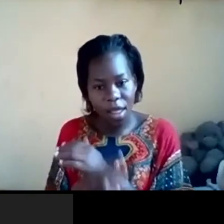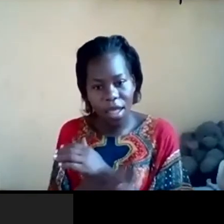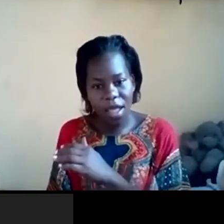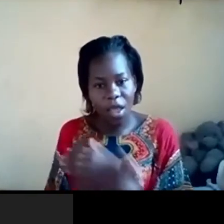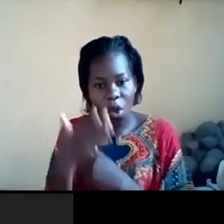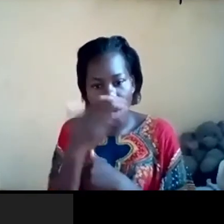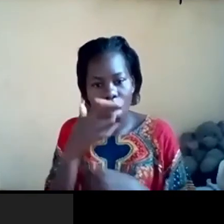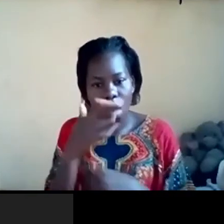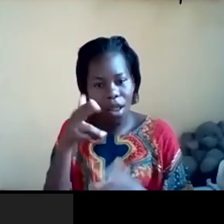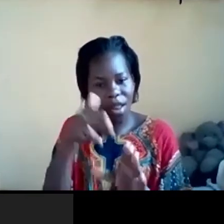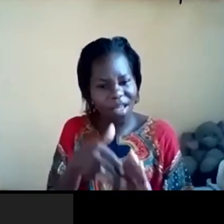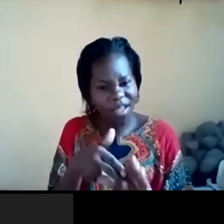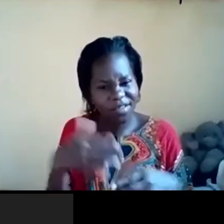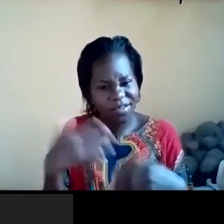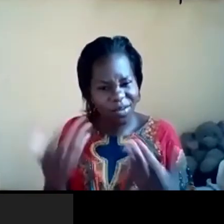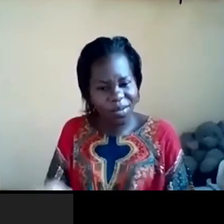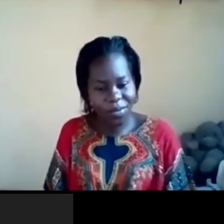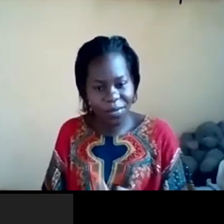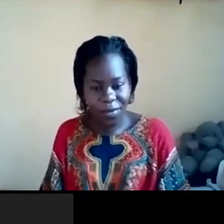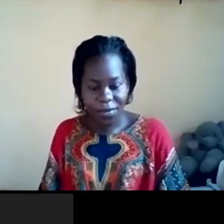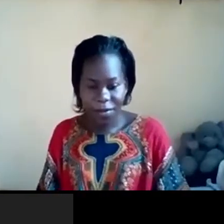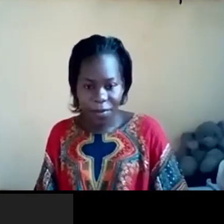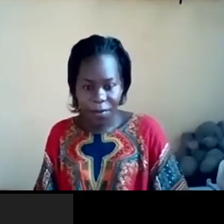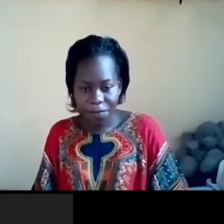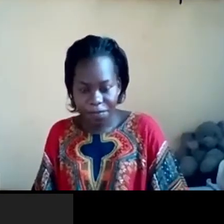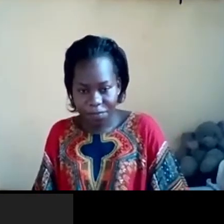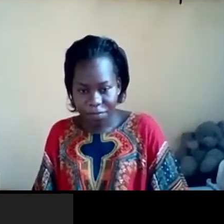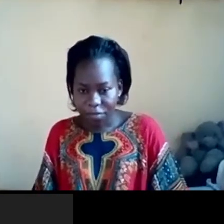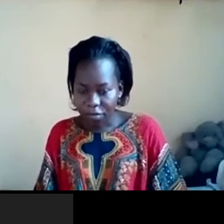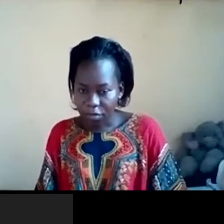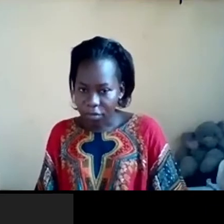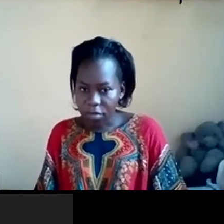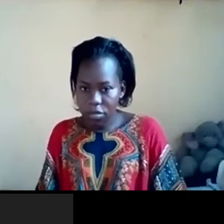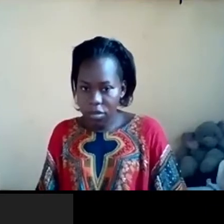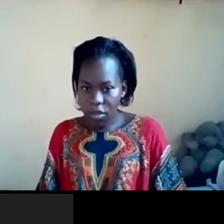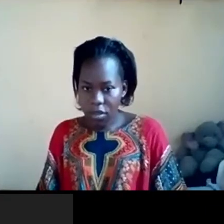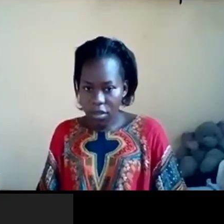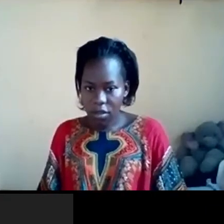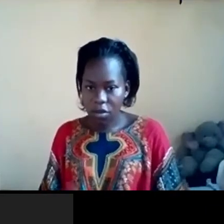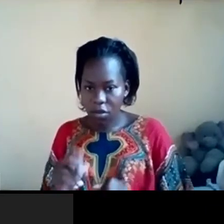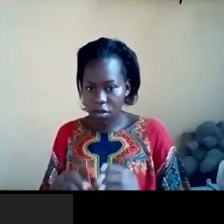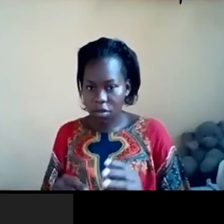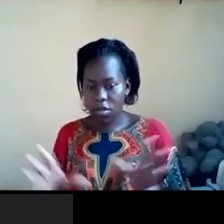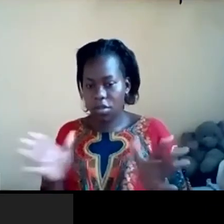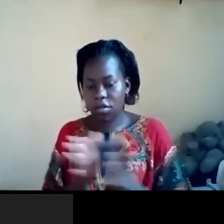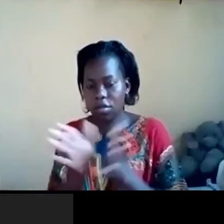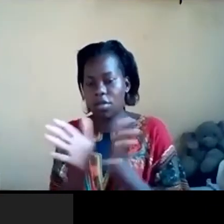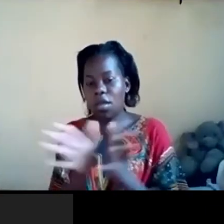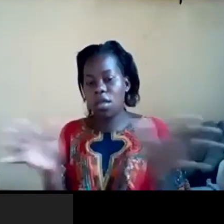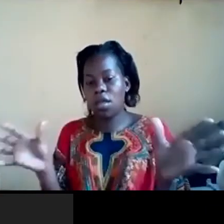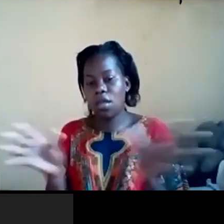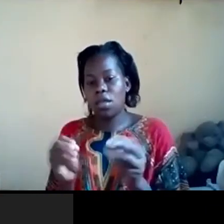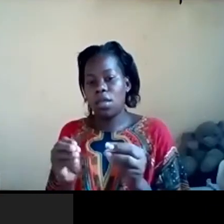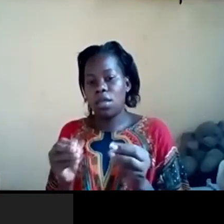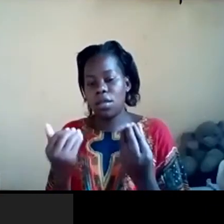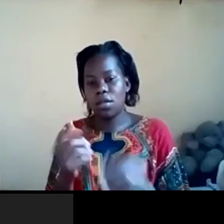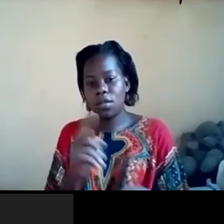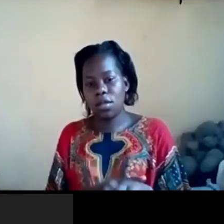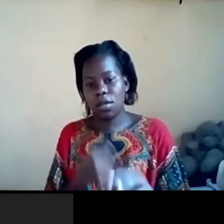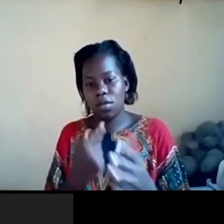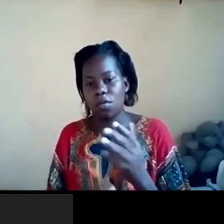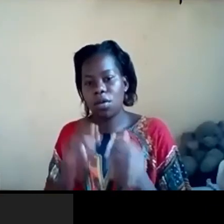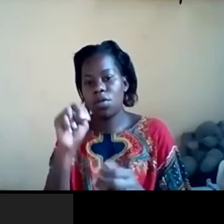technologies. It's an interesting one. We'll talk about that very briefly. What is the timeline for the UNDP NASE innovation